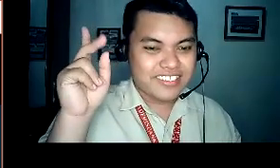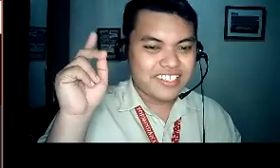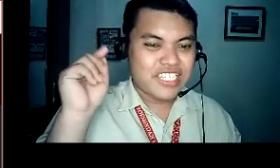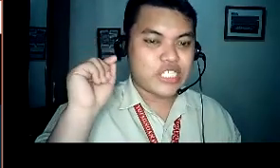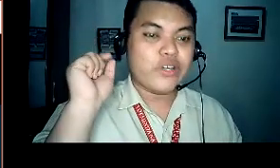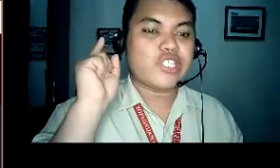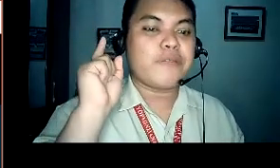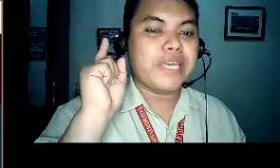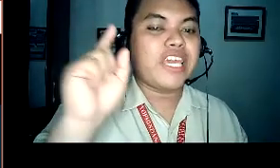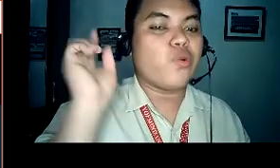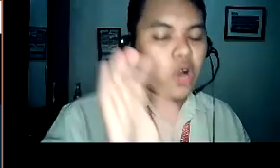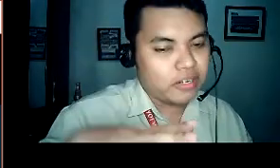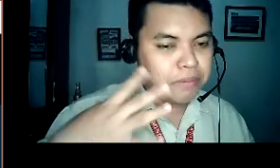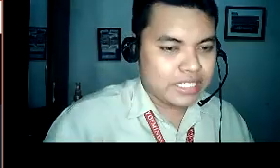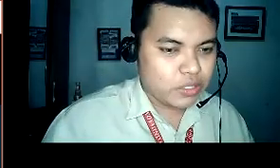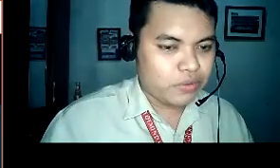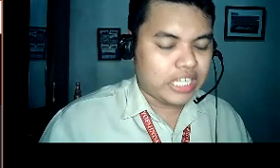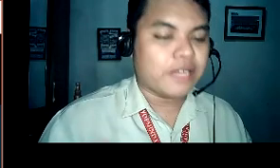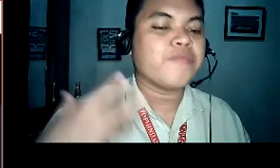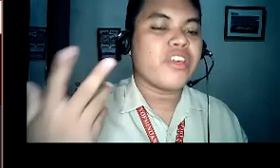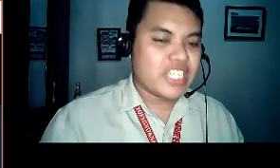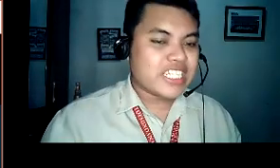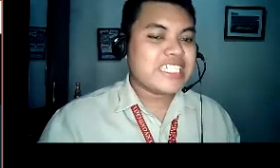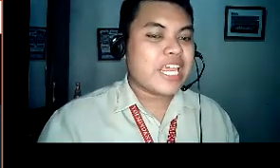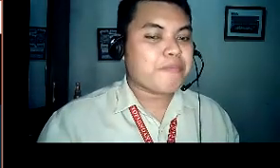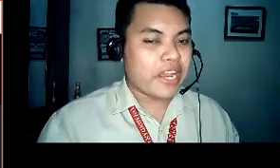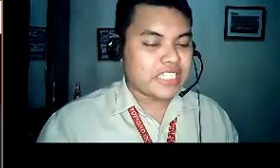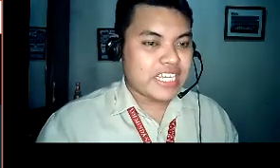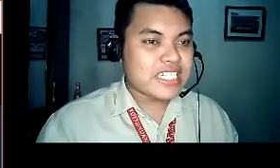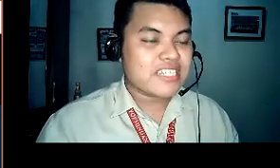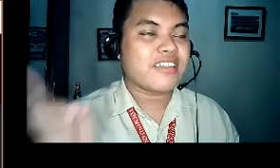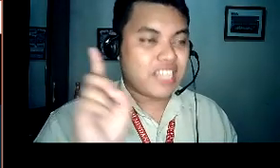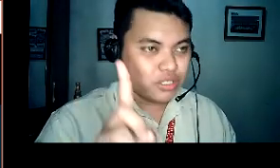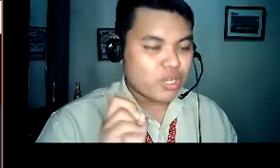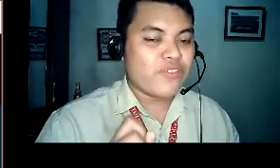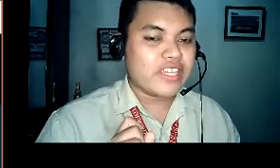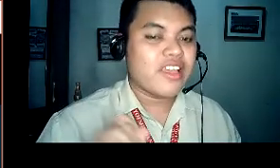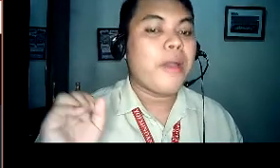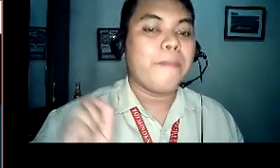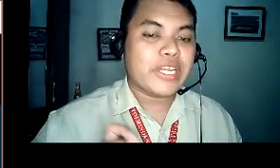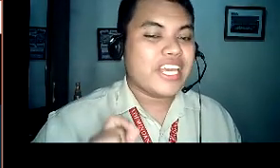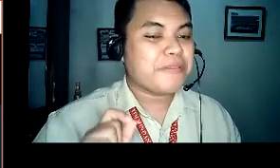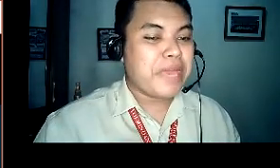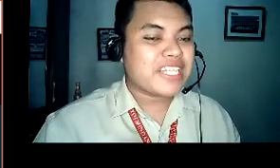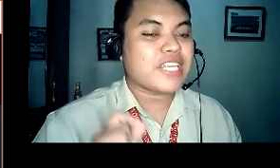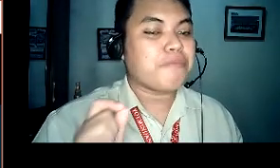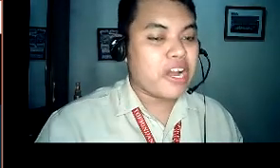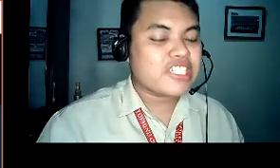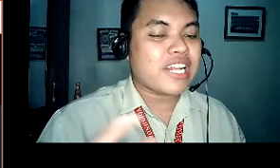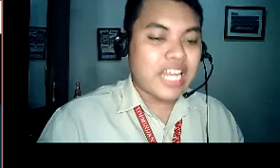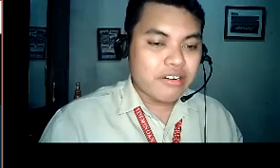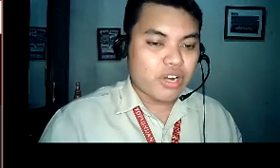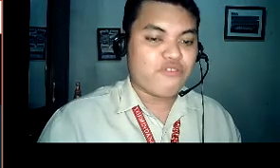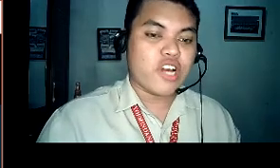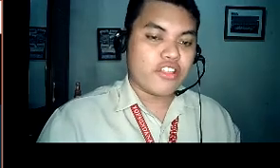that. So it should be in one place only. This can take practice, take note of it, but it makes it